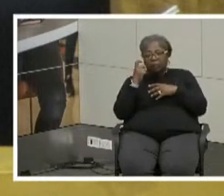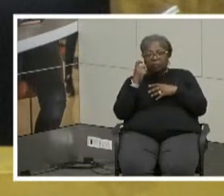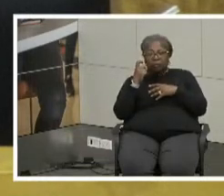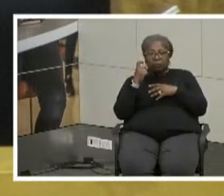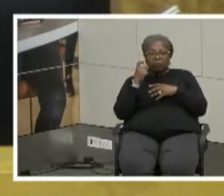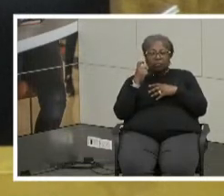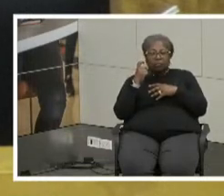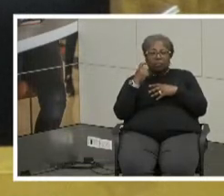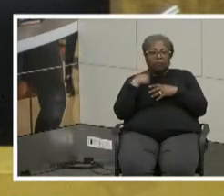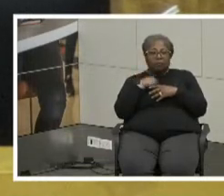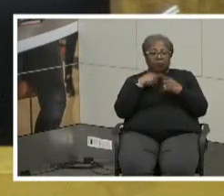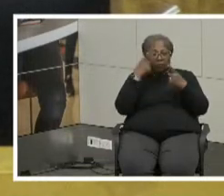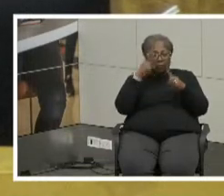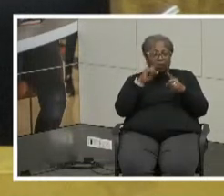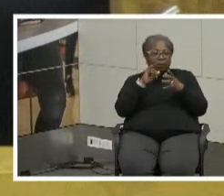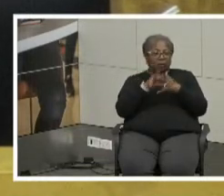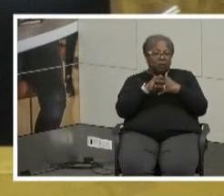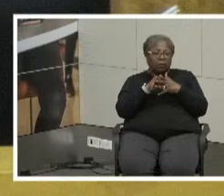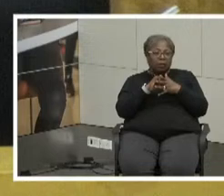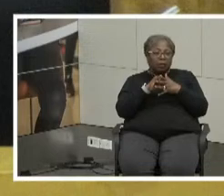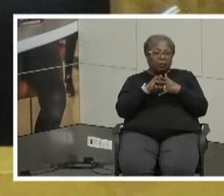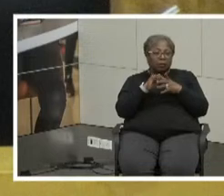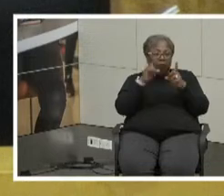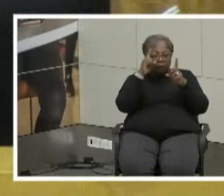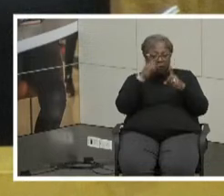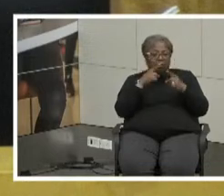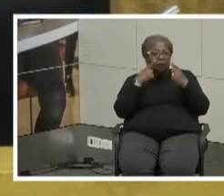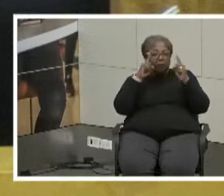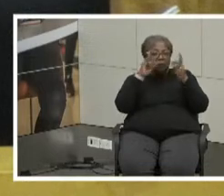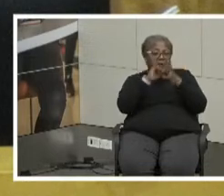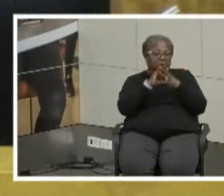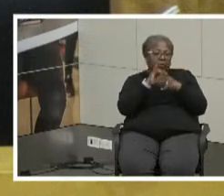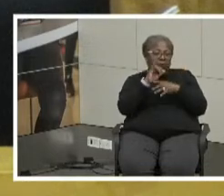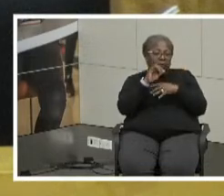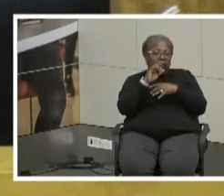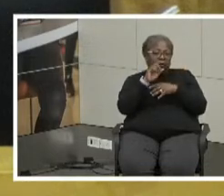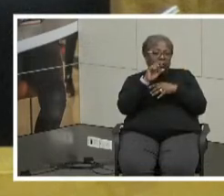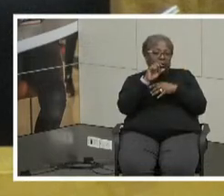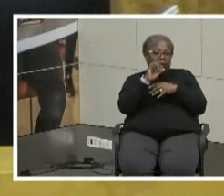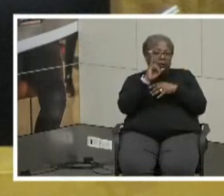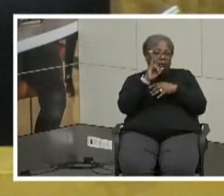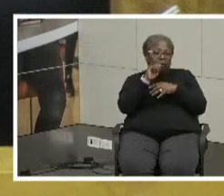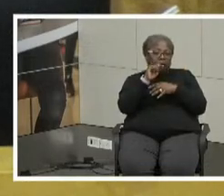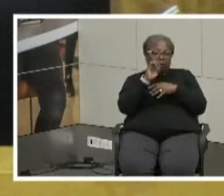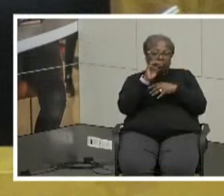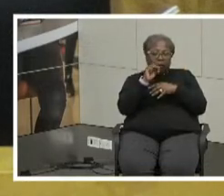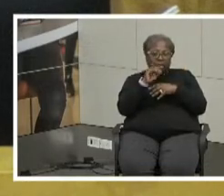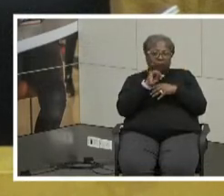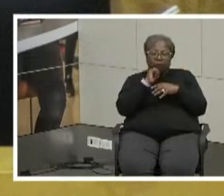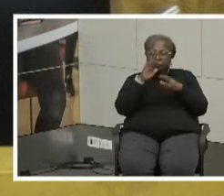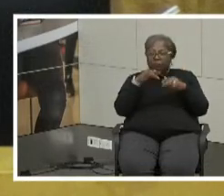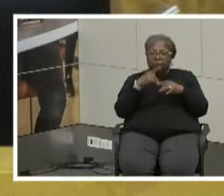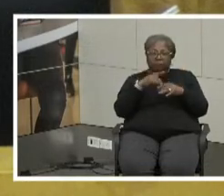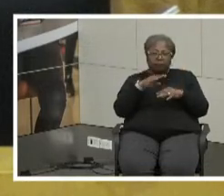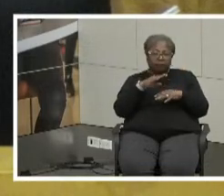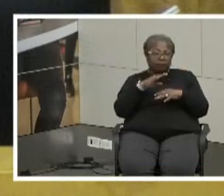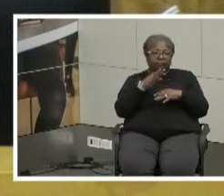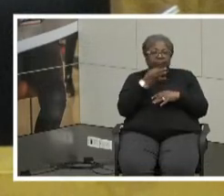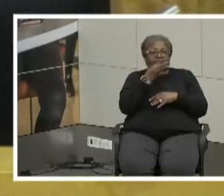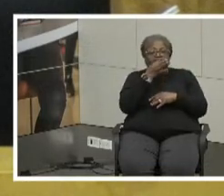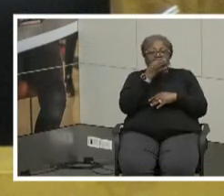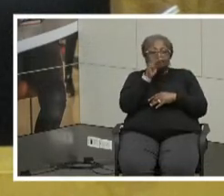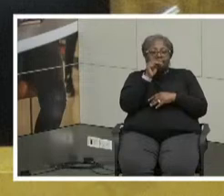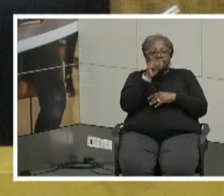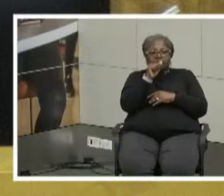um we agree that the student outcome goals achieve those items um we have not yet mastered Focus so